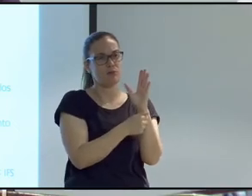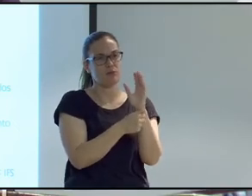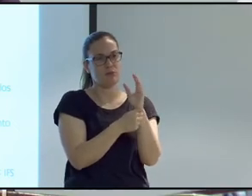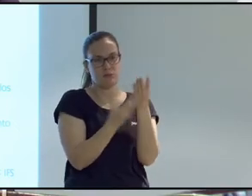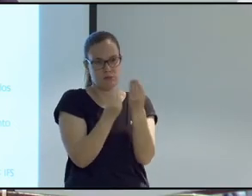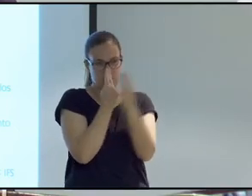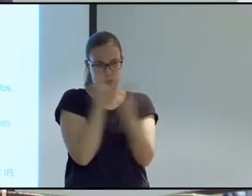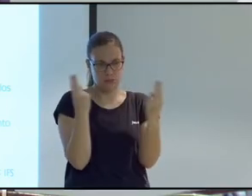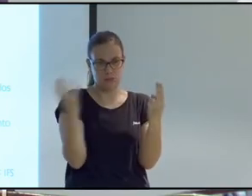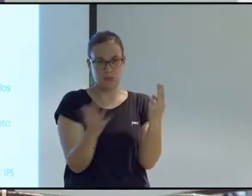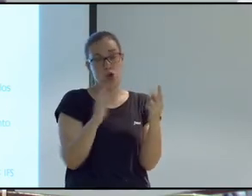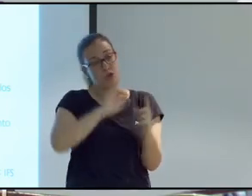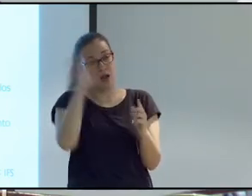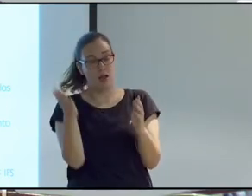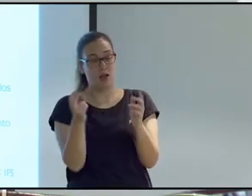articles,